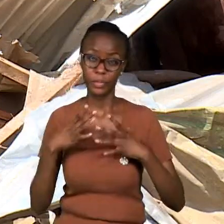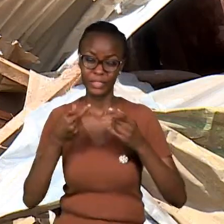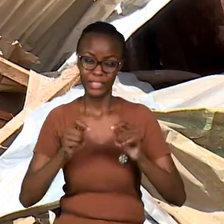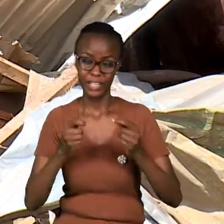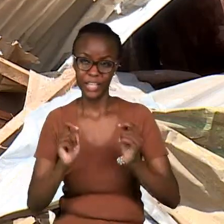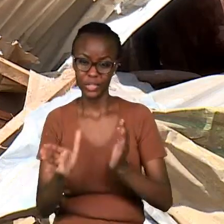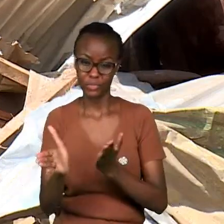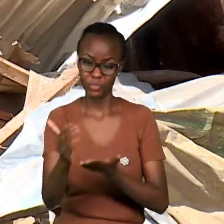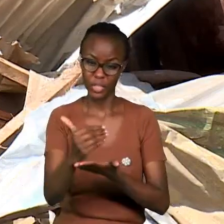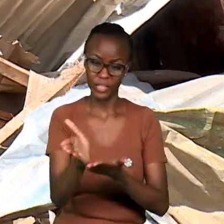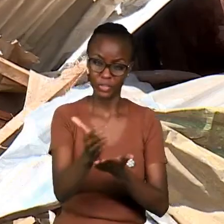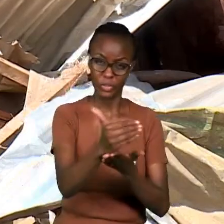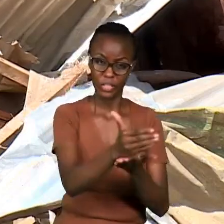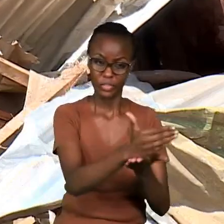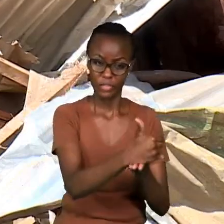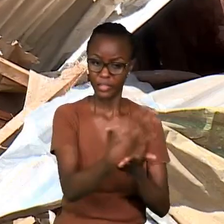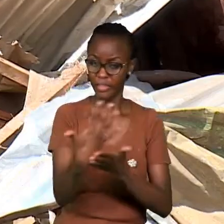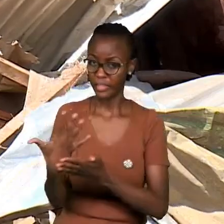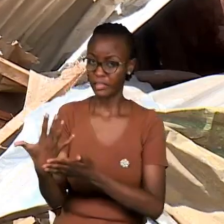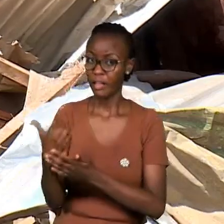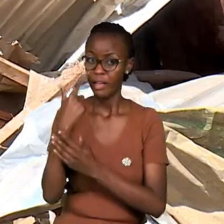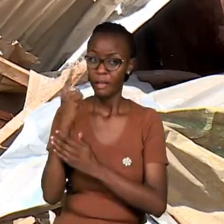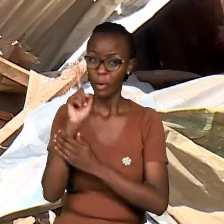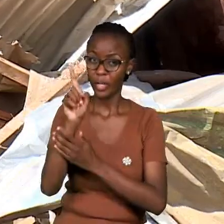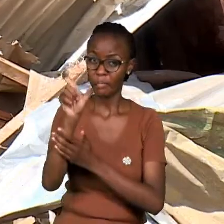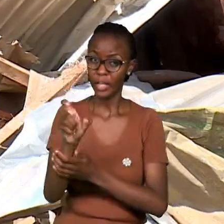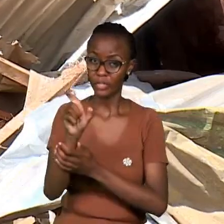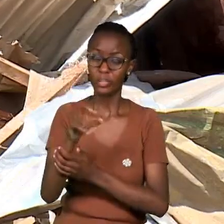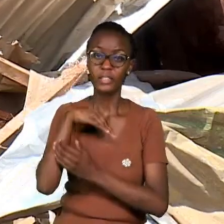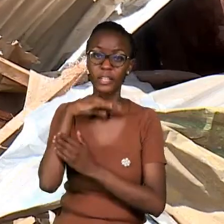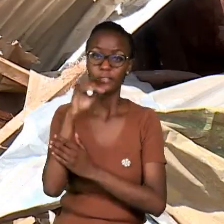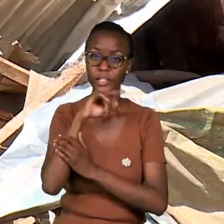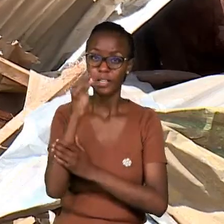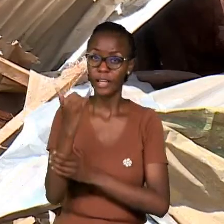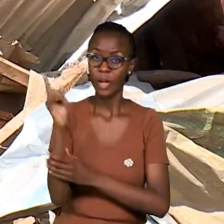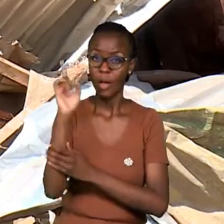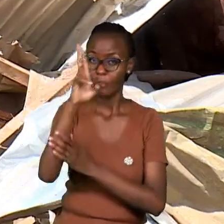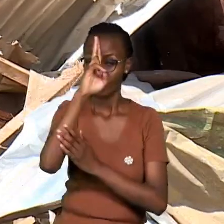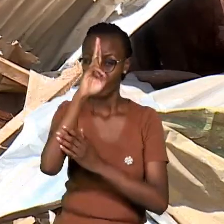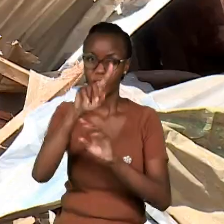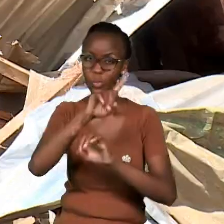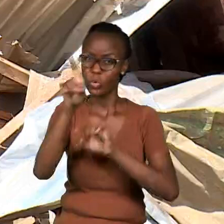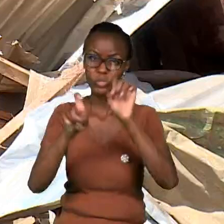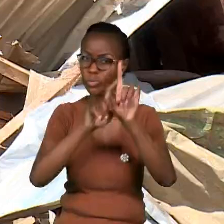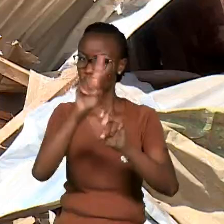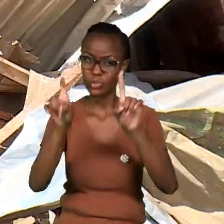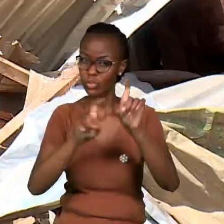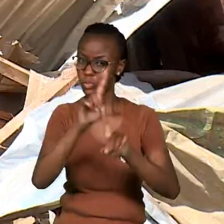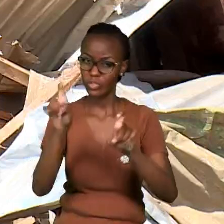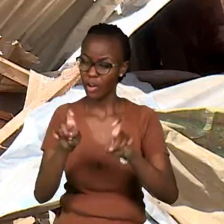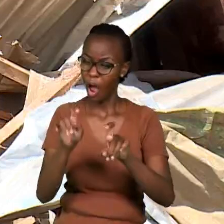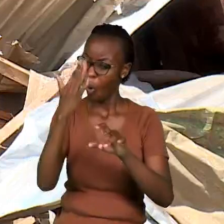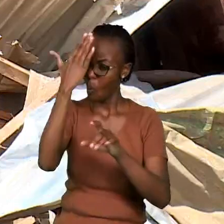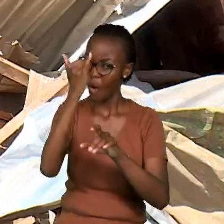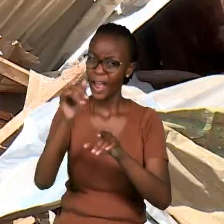pieces from where the demolitions occurred. With one person confirmed dead, the police are now at question of the use of excessive force